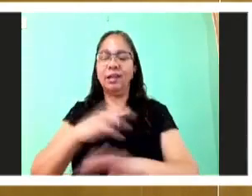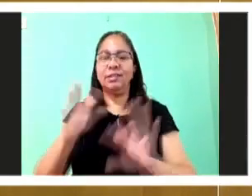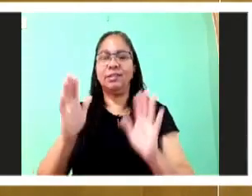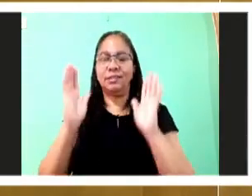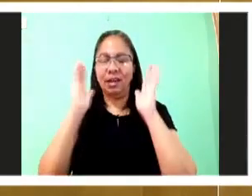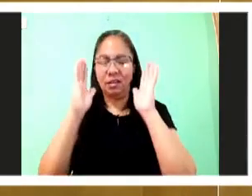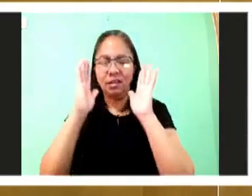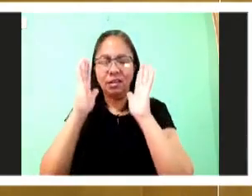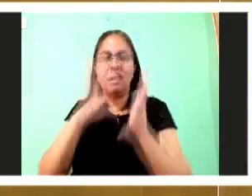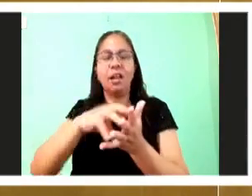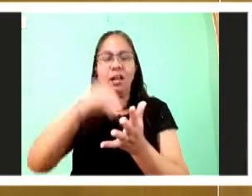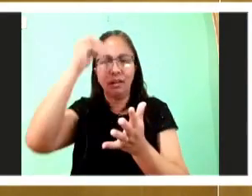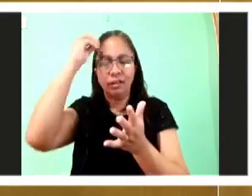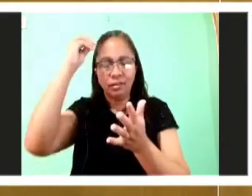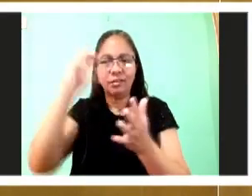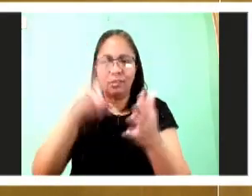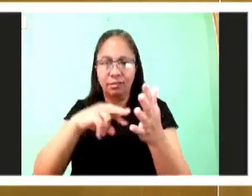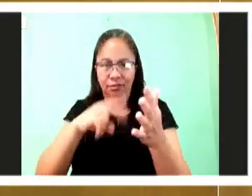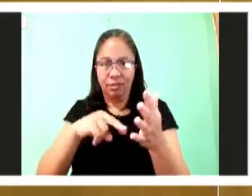the text a little bit.